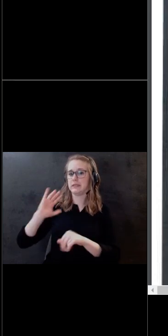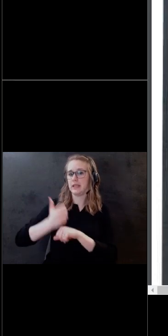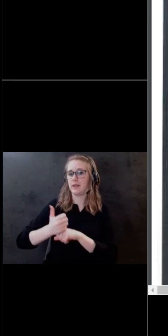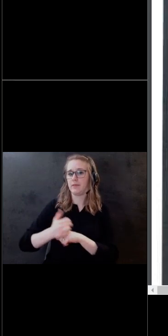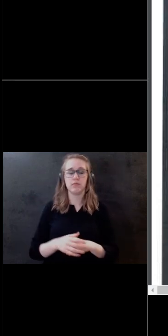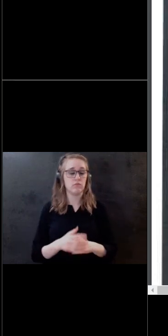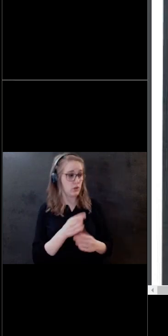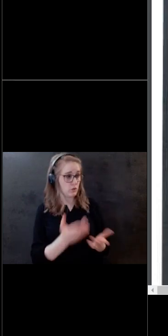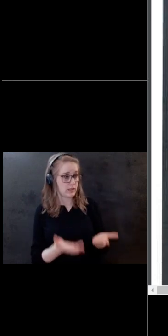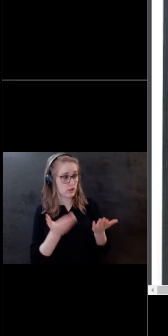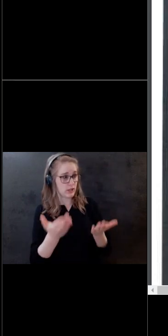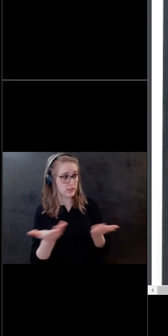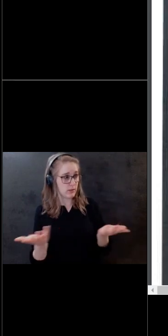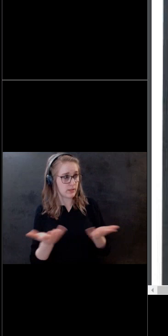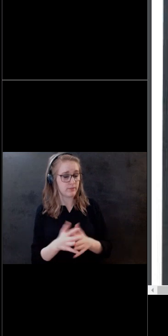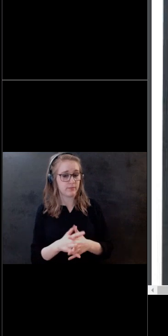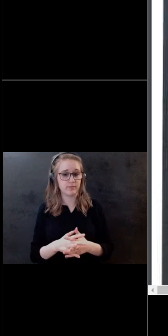would you suggest exactly?